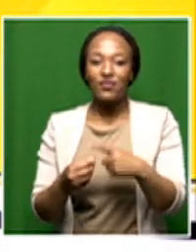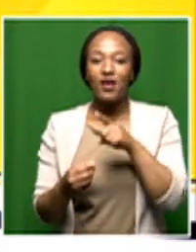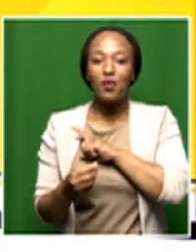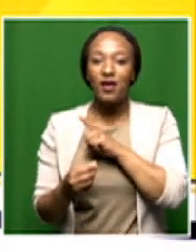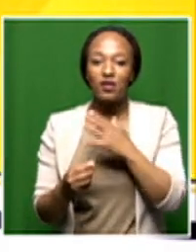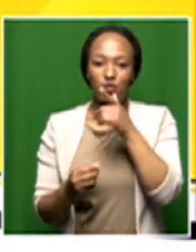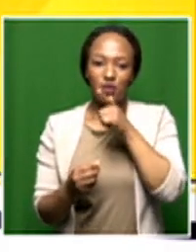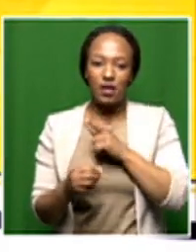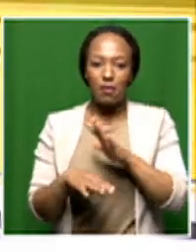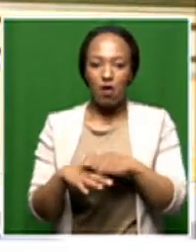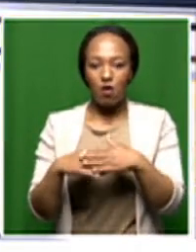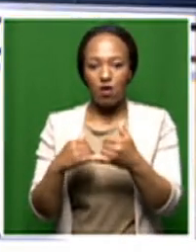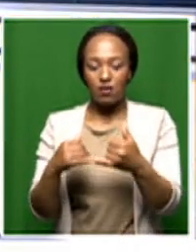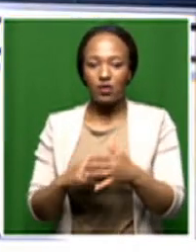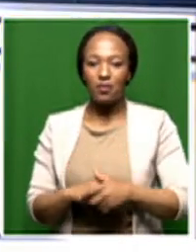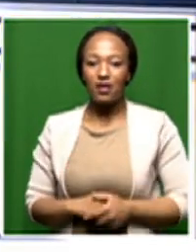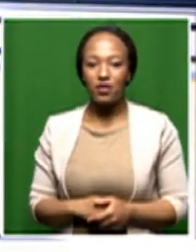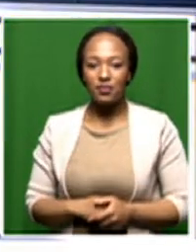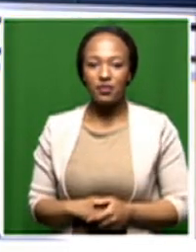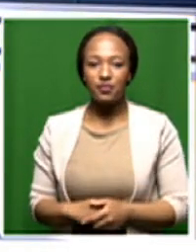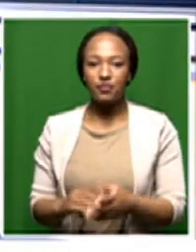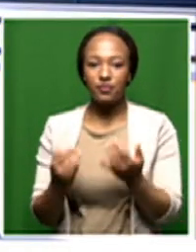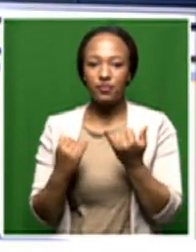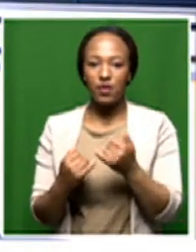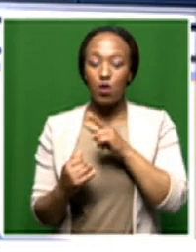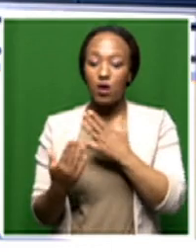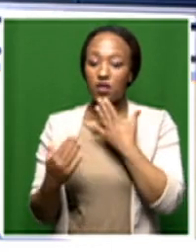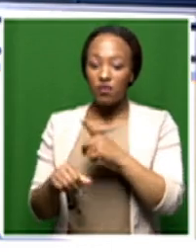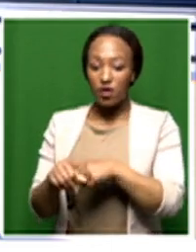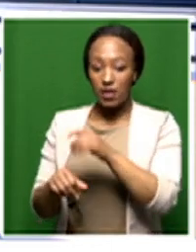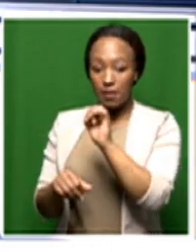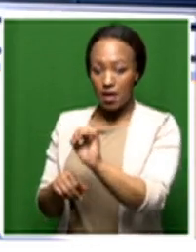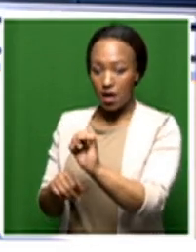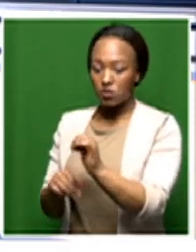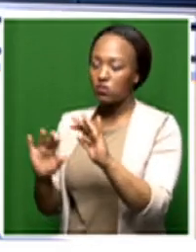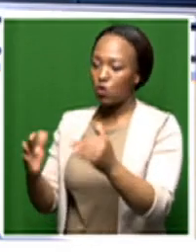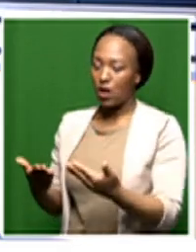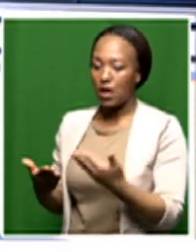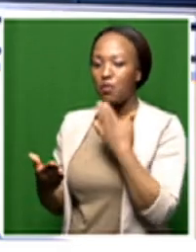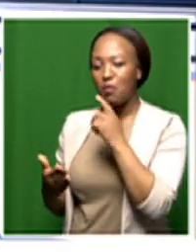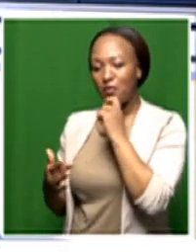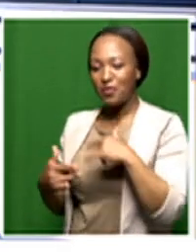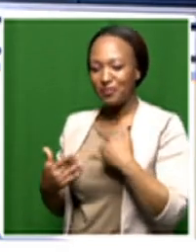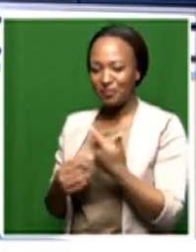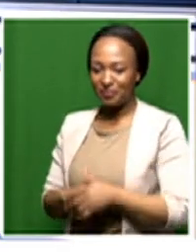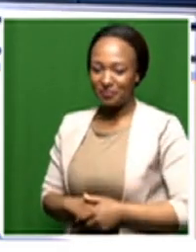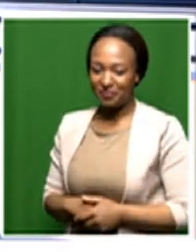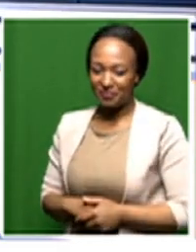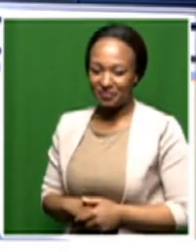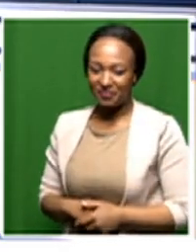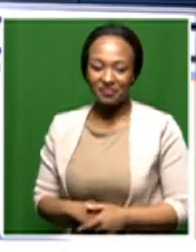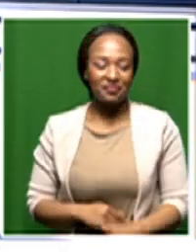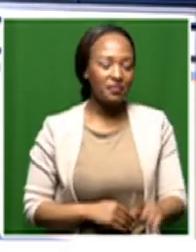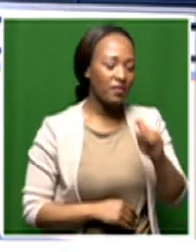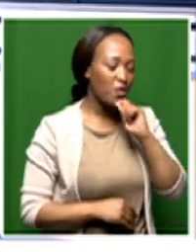more about the online project. Mr. Letsatsi, thanks so much for your time. Once again, welcome to Morning Live. Good morning,